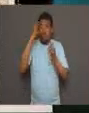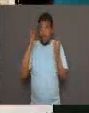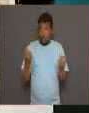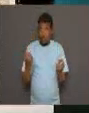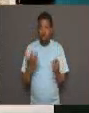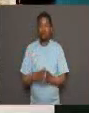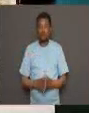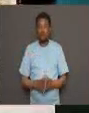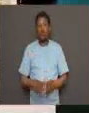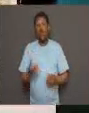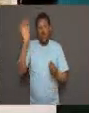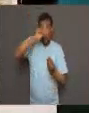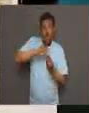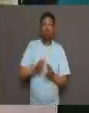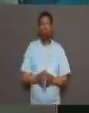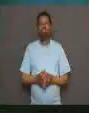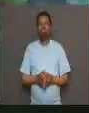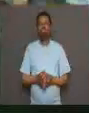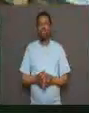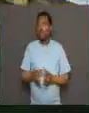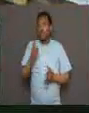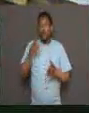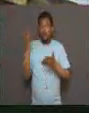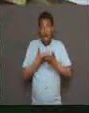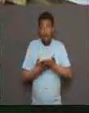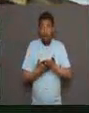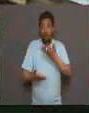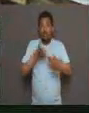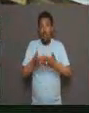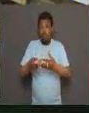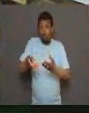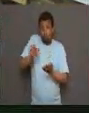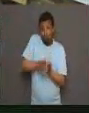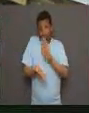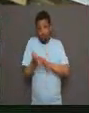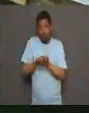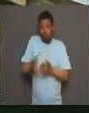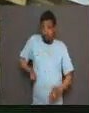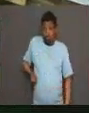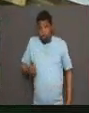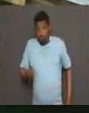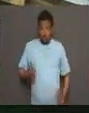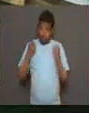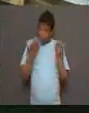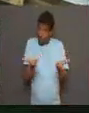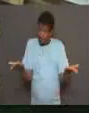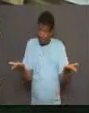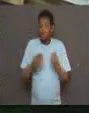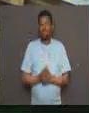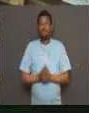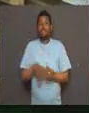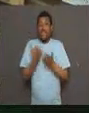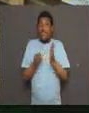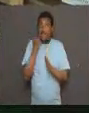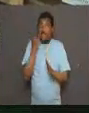more cheaply than globes. Also, they are easy to fold up and to